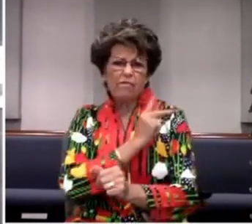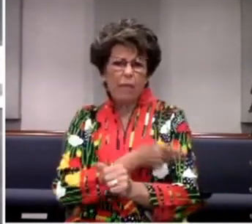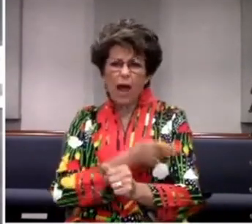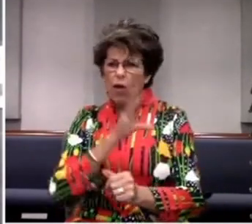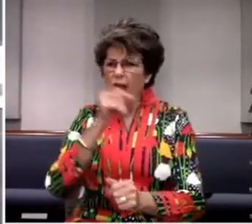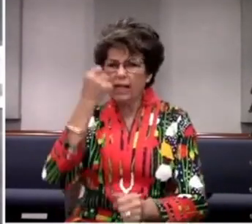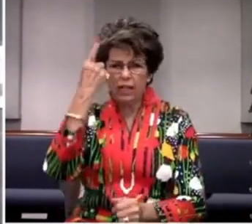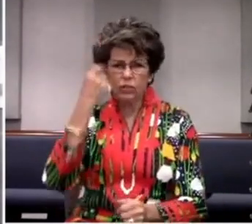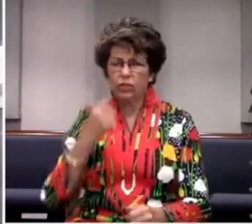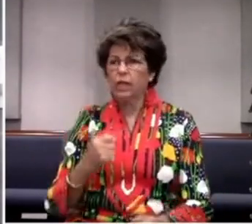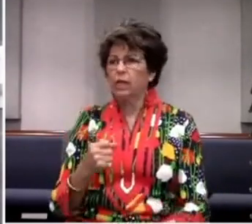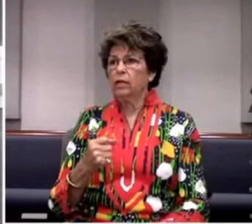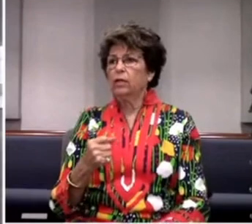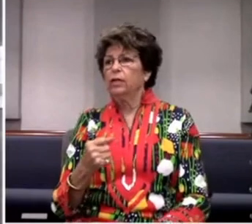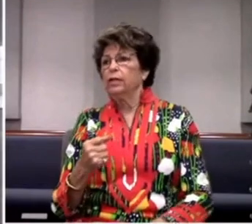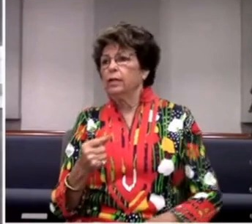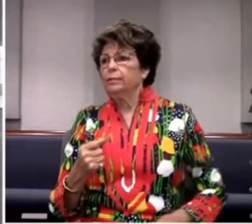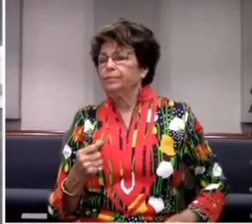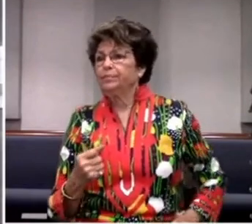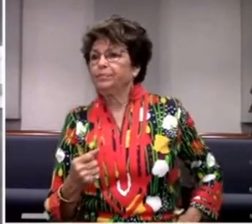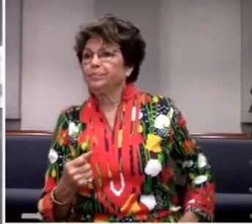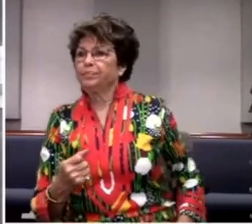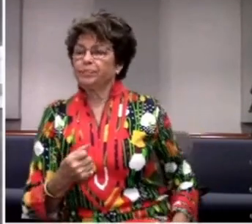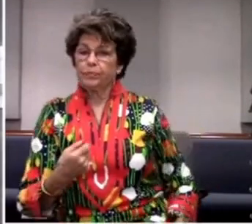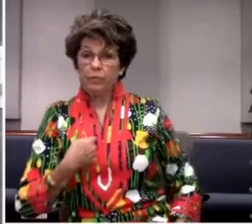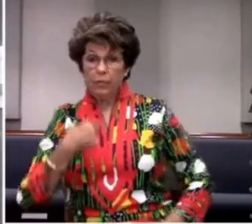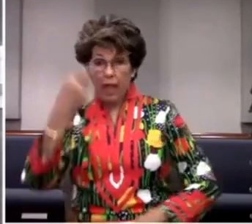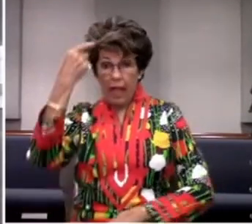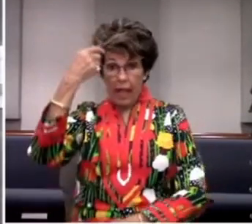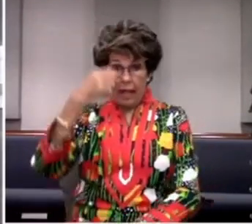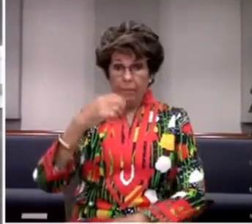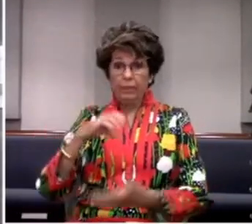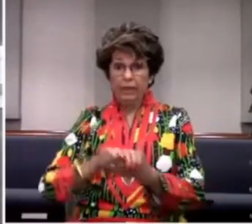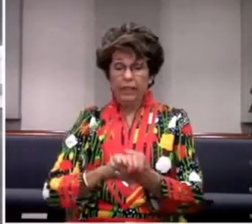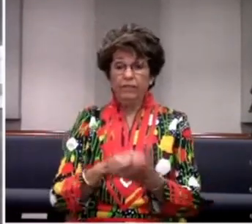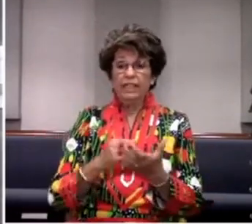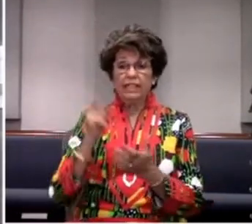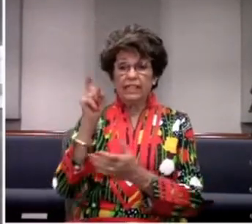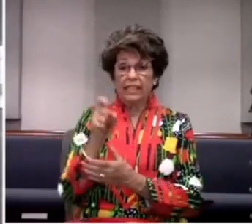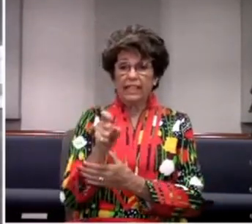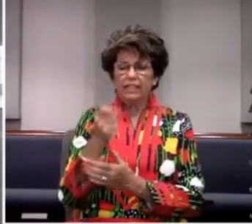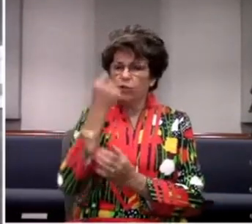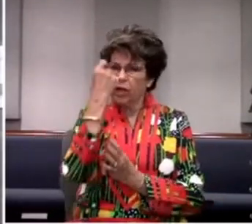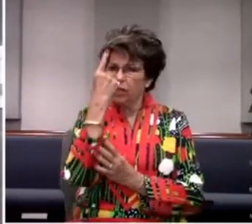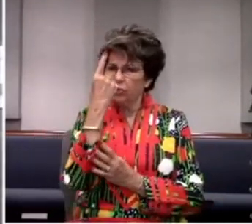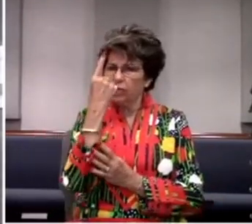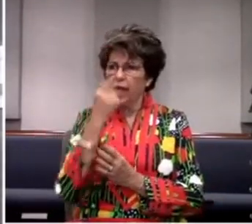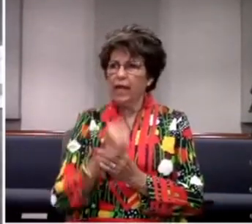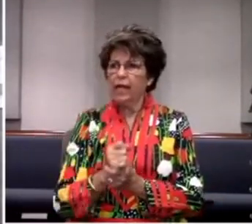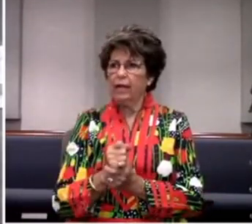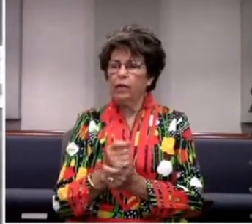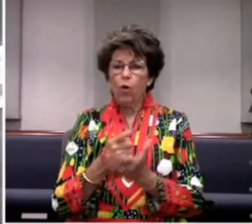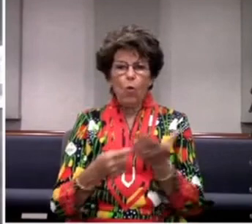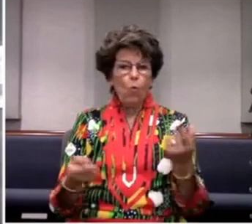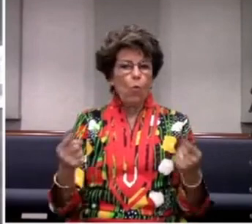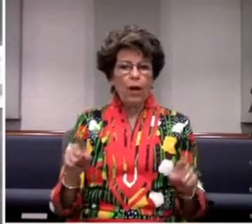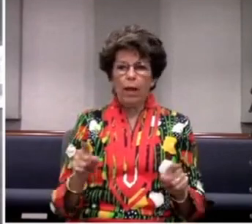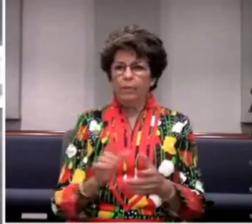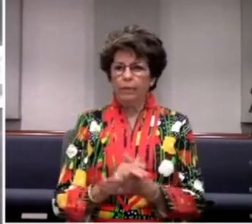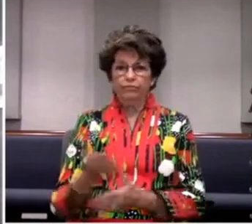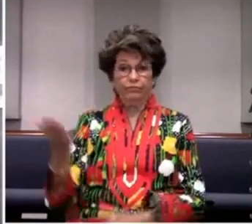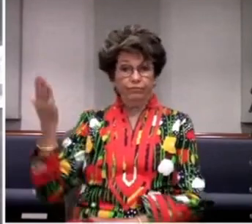of them today, of course, but I believe it to be necessary to understand what happened